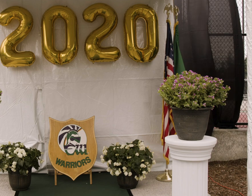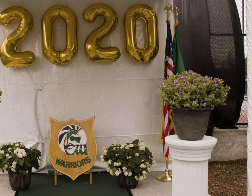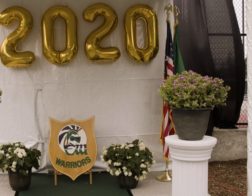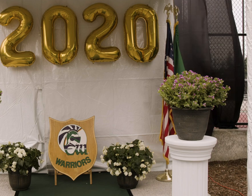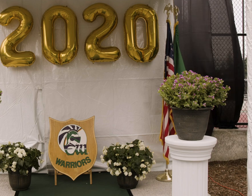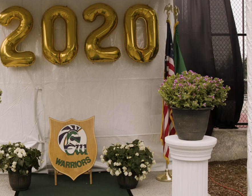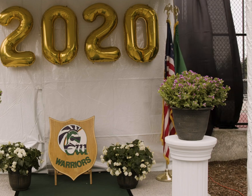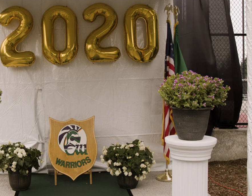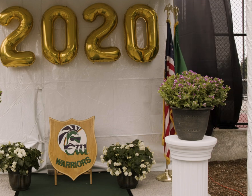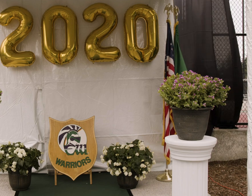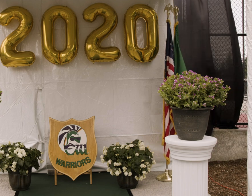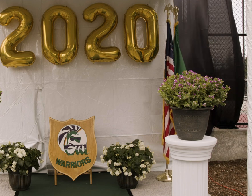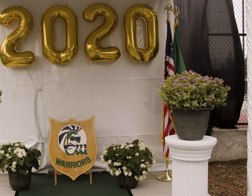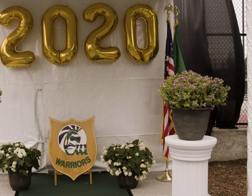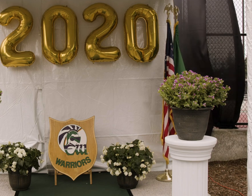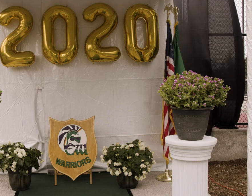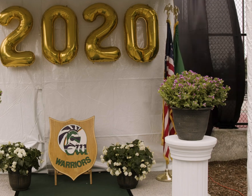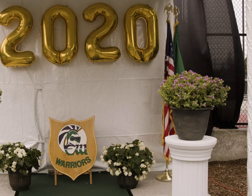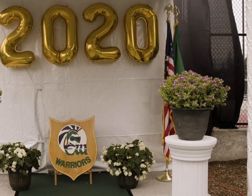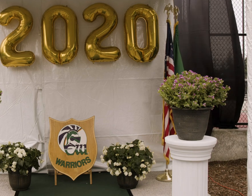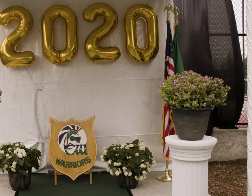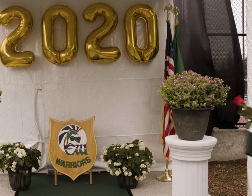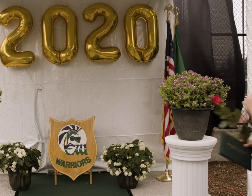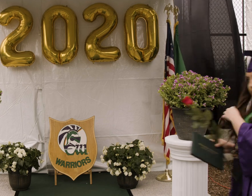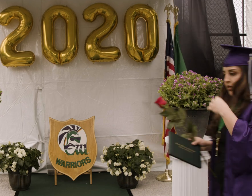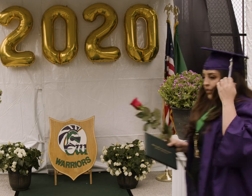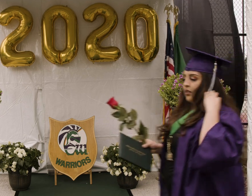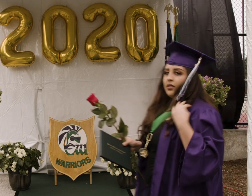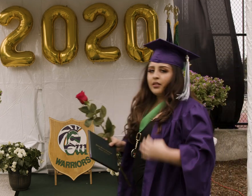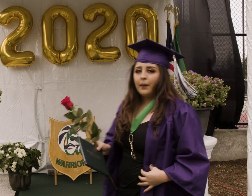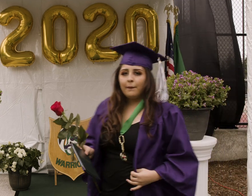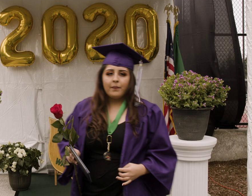Criseida Maybelline Montano Flores.